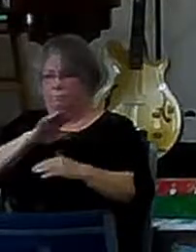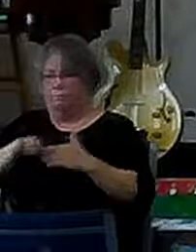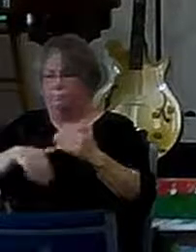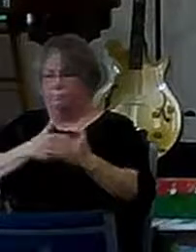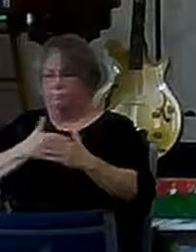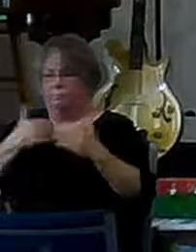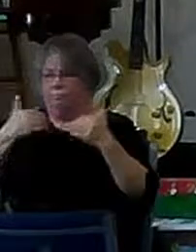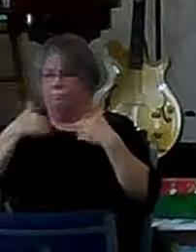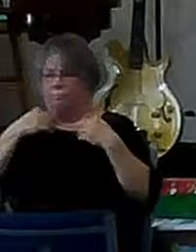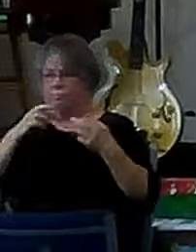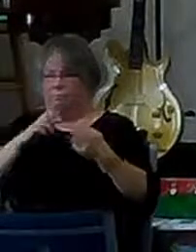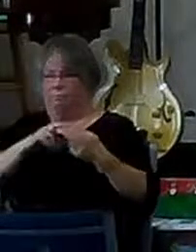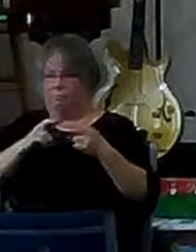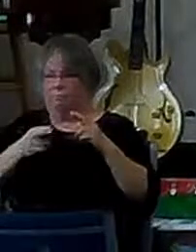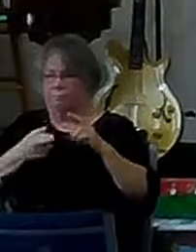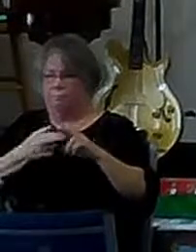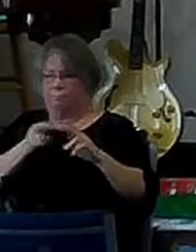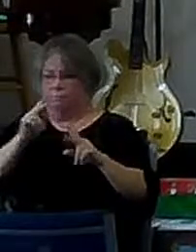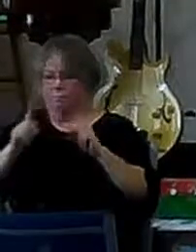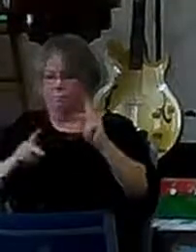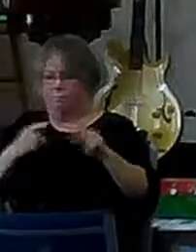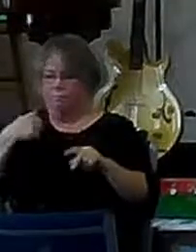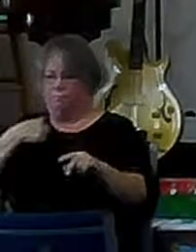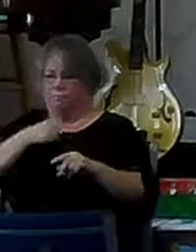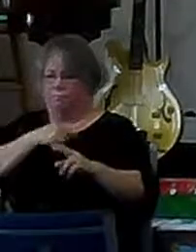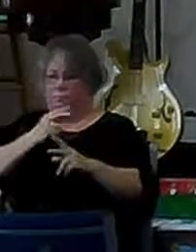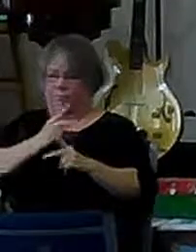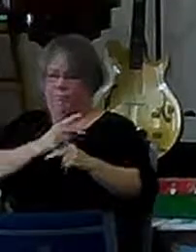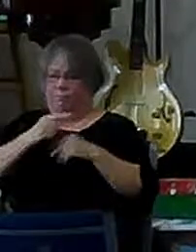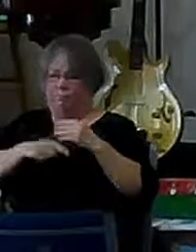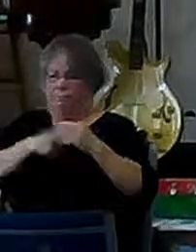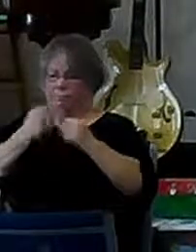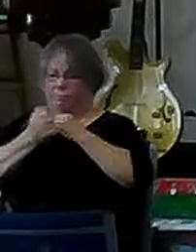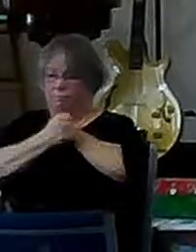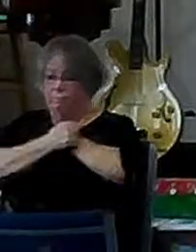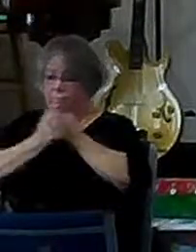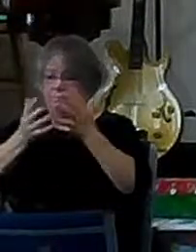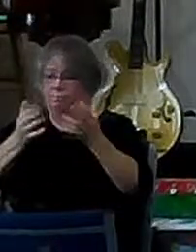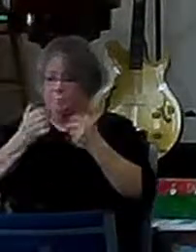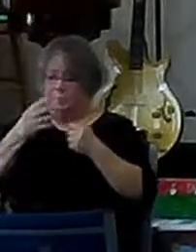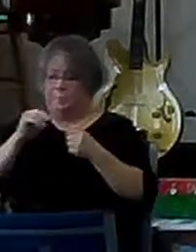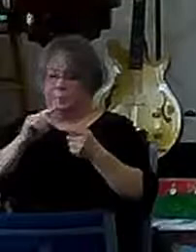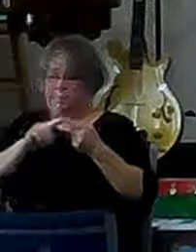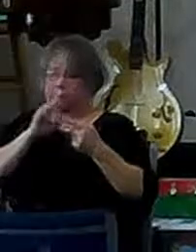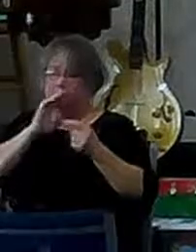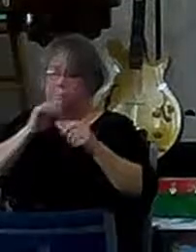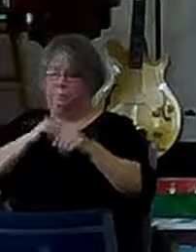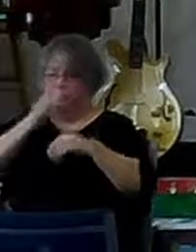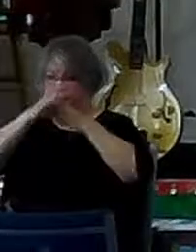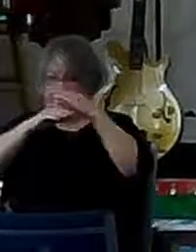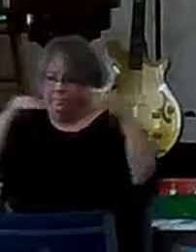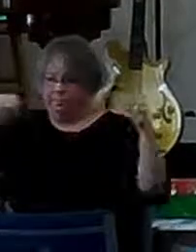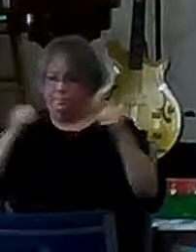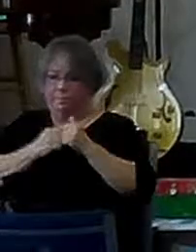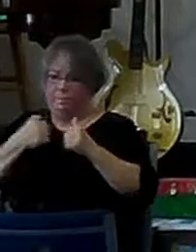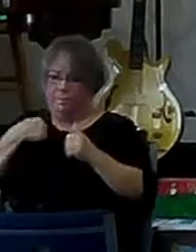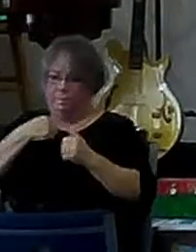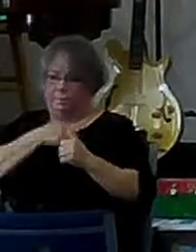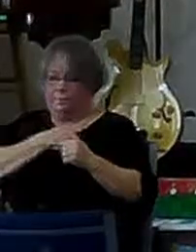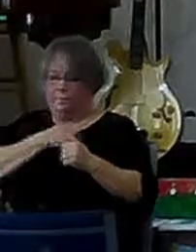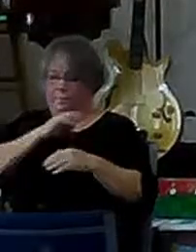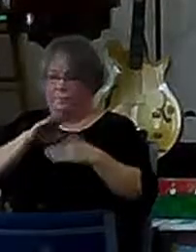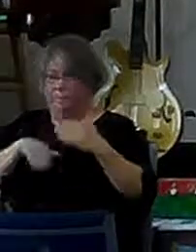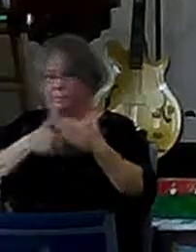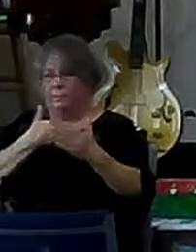have relationships and we have people we care about and we love and we want them to be in heaven with us. And so this whole